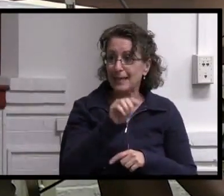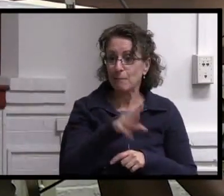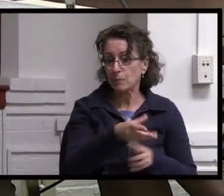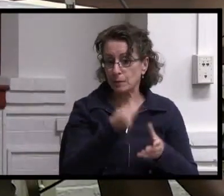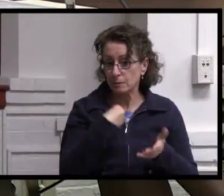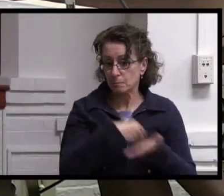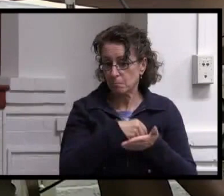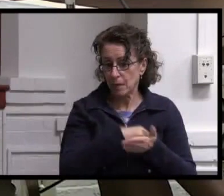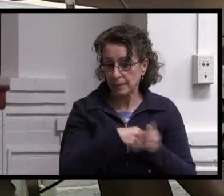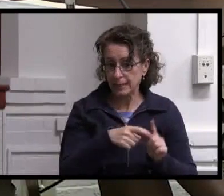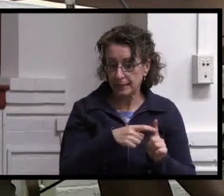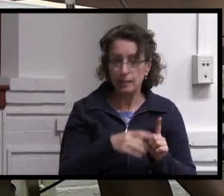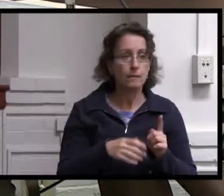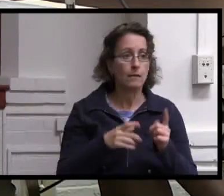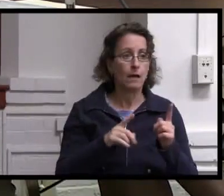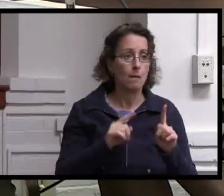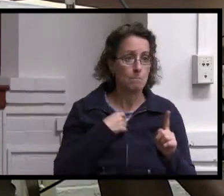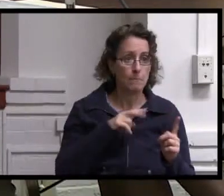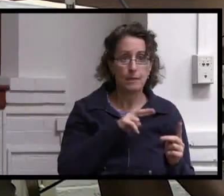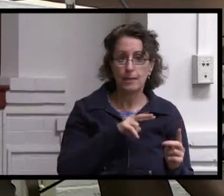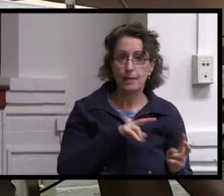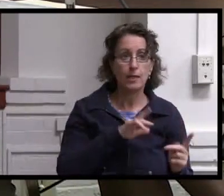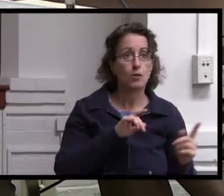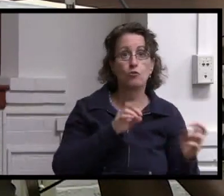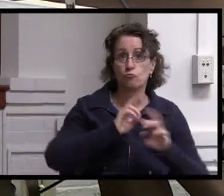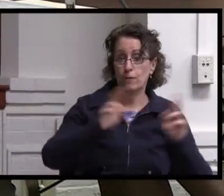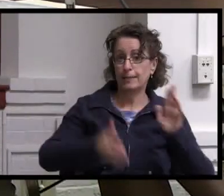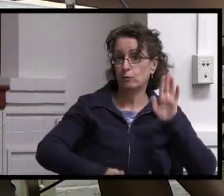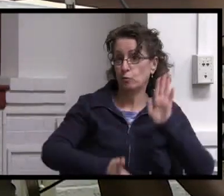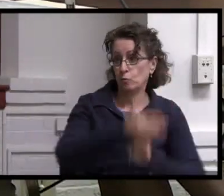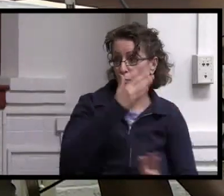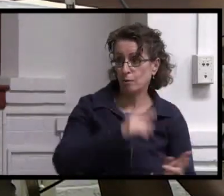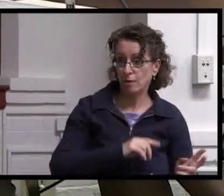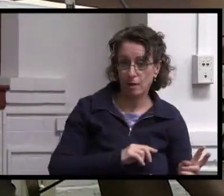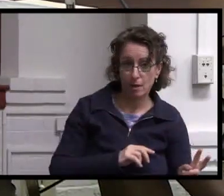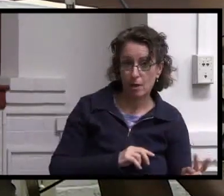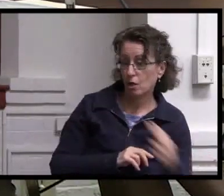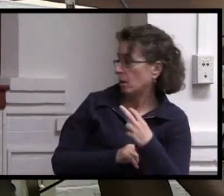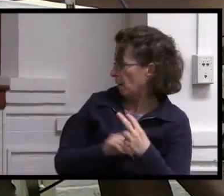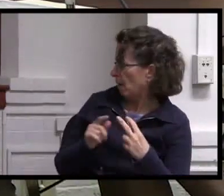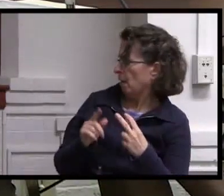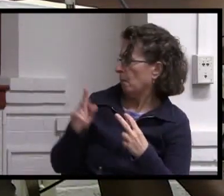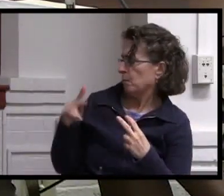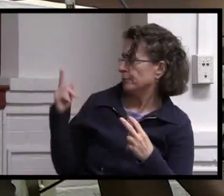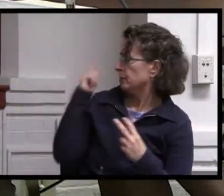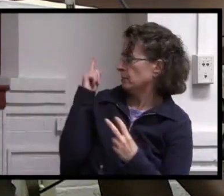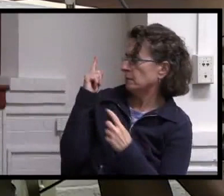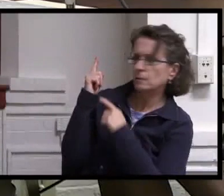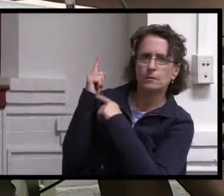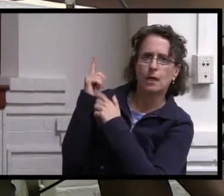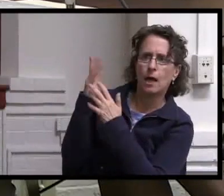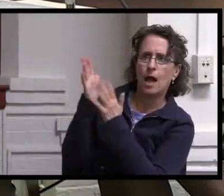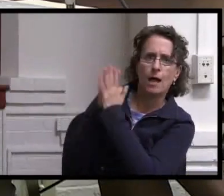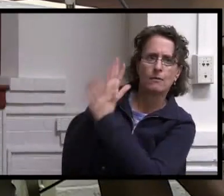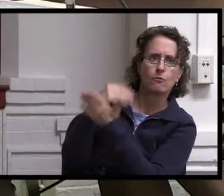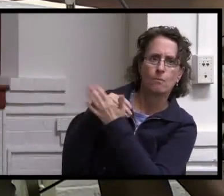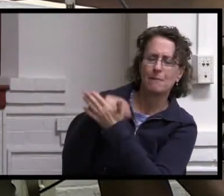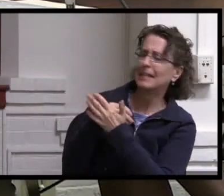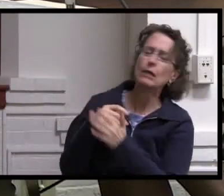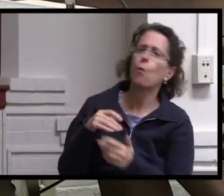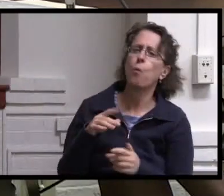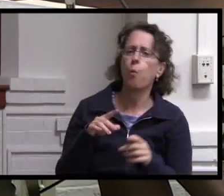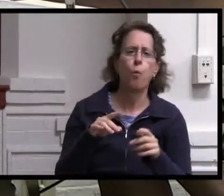Okay, that could constitute as a disorderly or aggressive panhandling. Things of that nature,